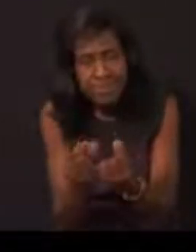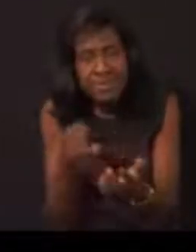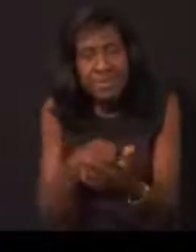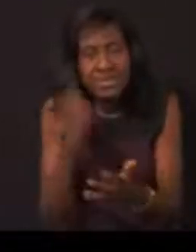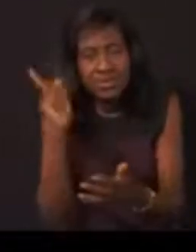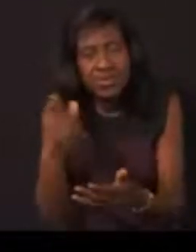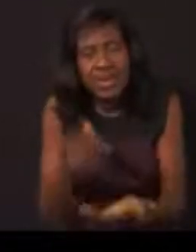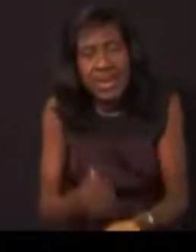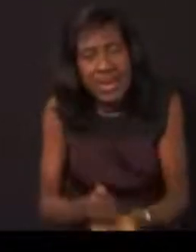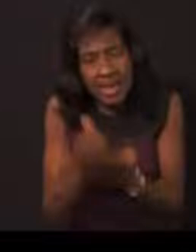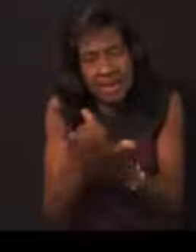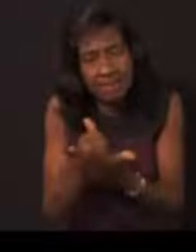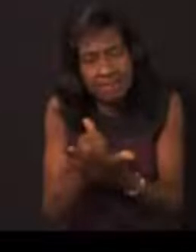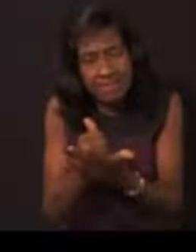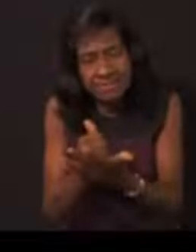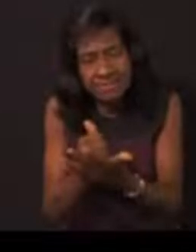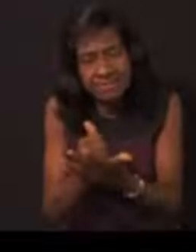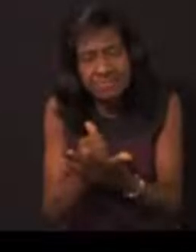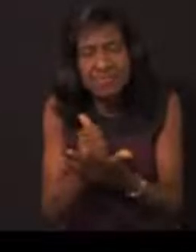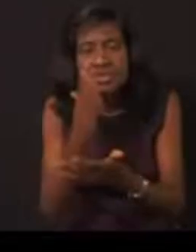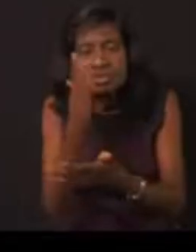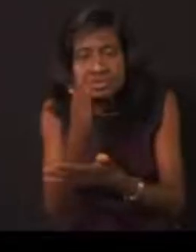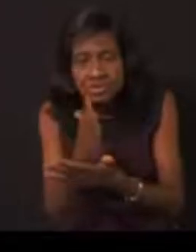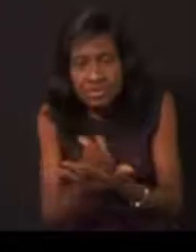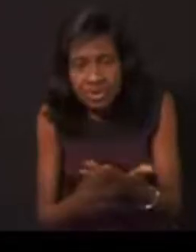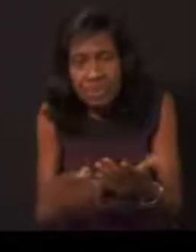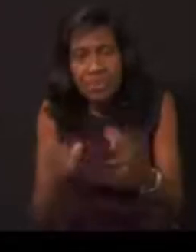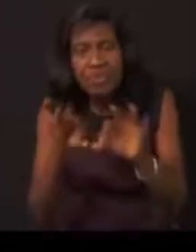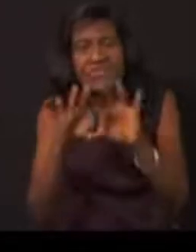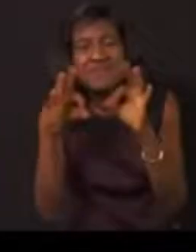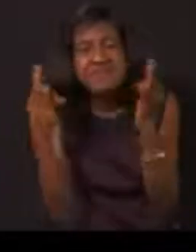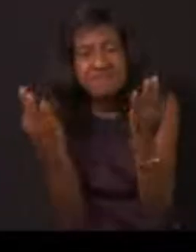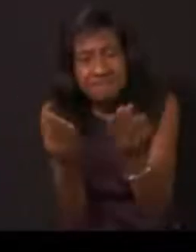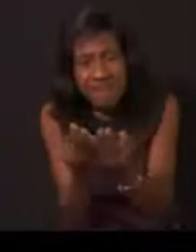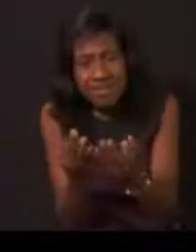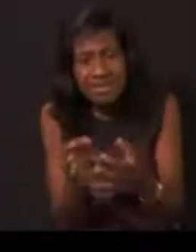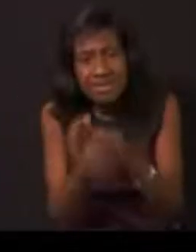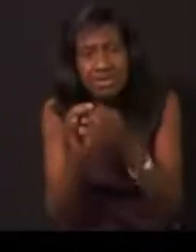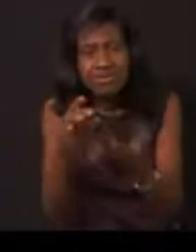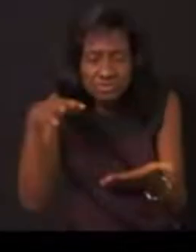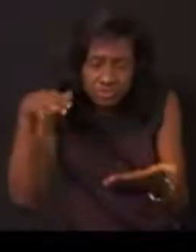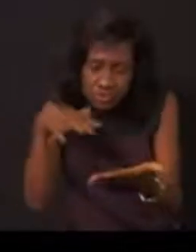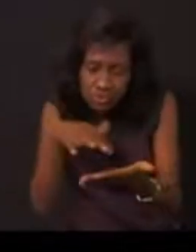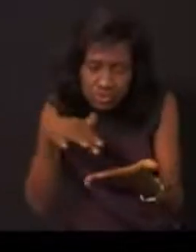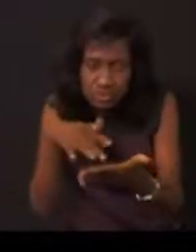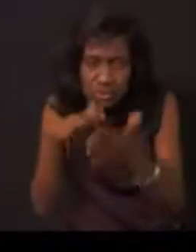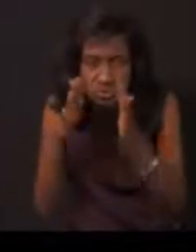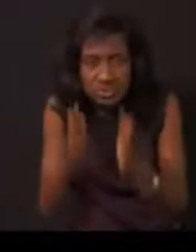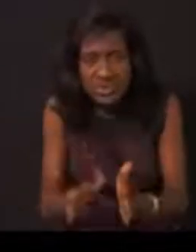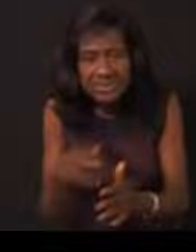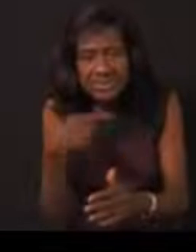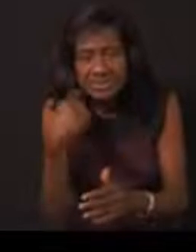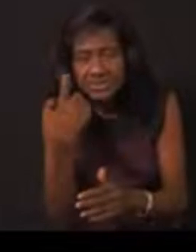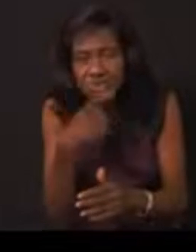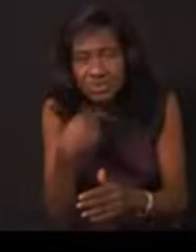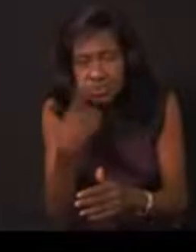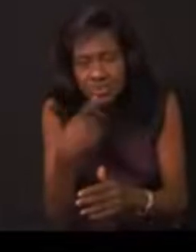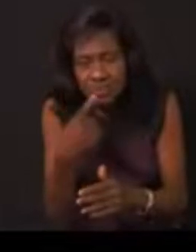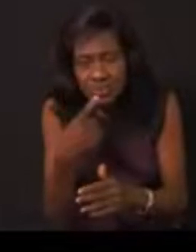relief for some of our families of students who have been